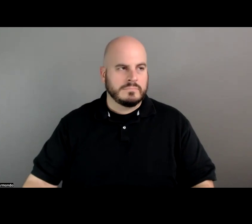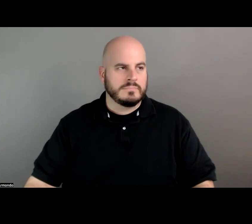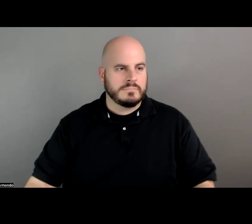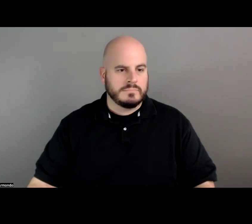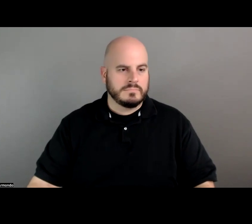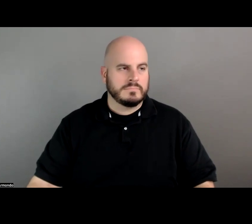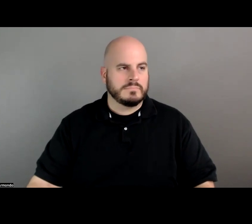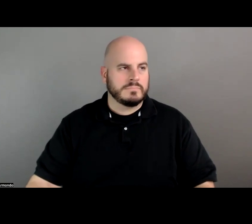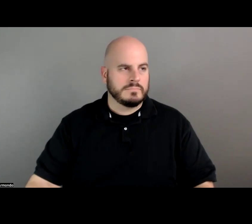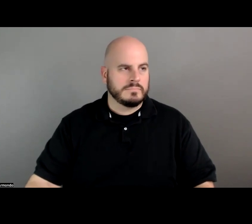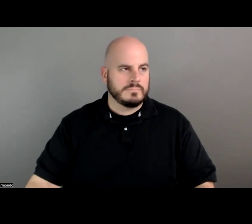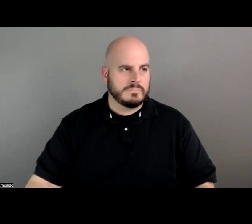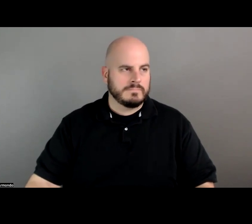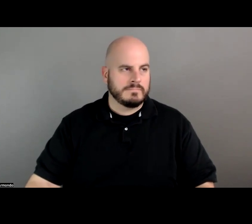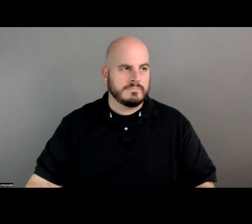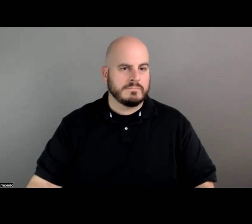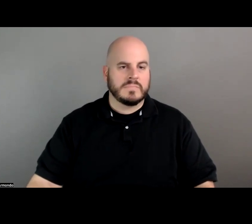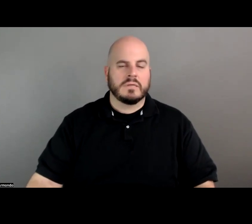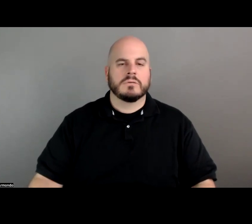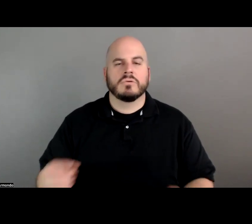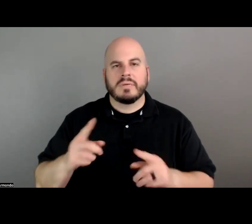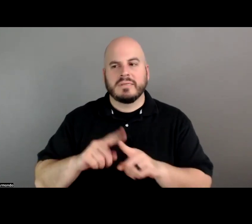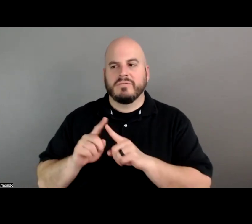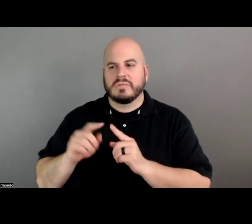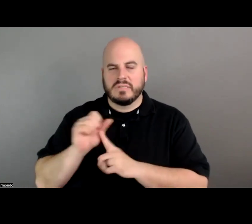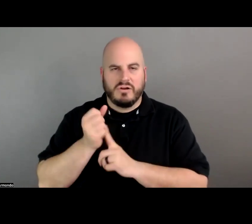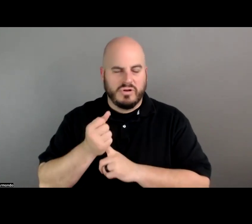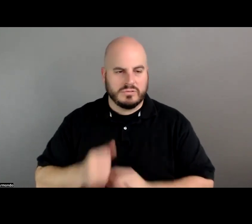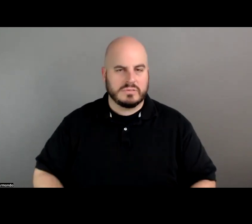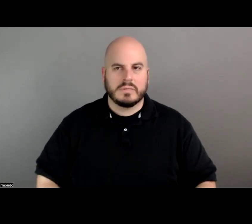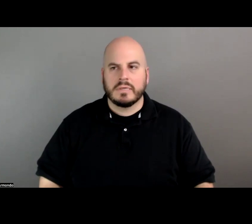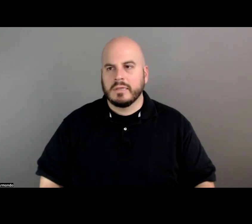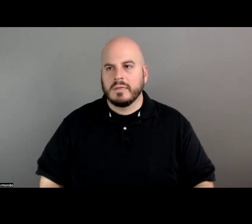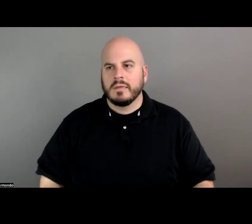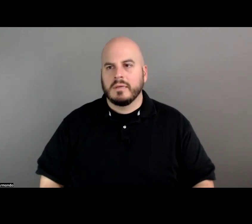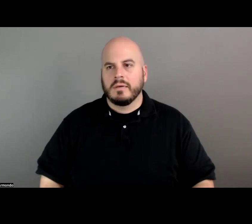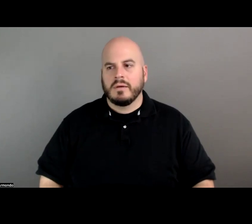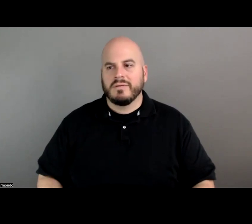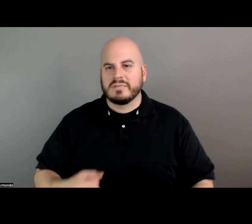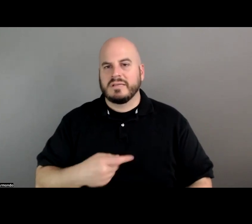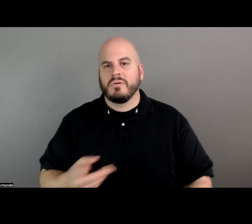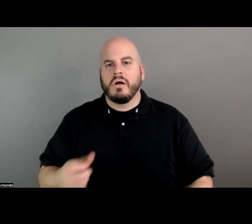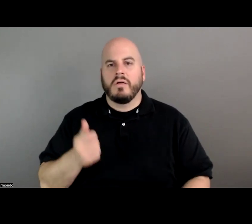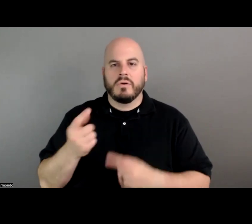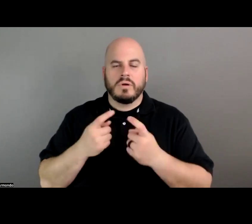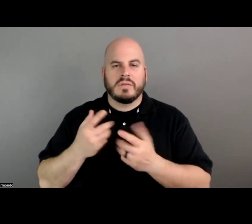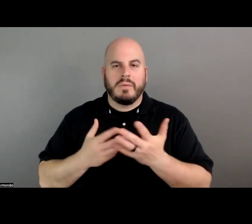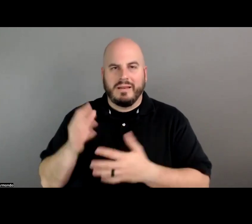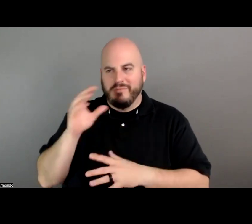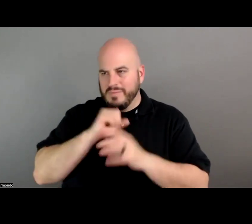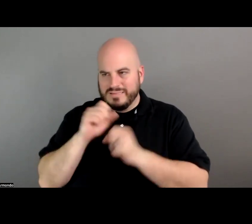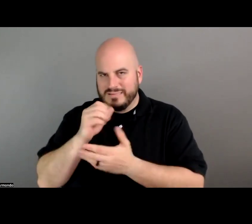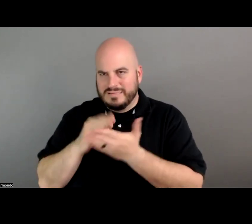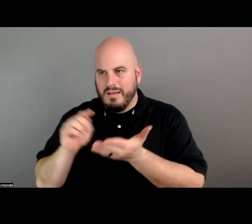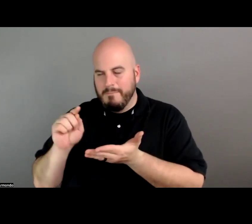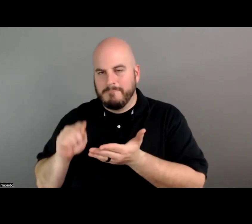There's so many different scenarios. We do have several other questions, and I might have missed some in